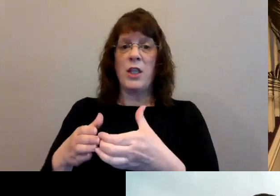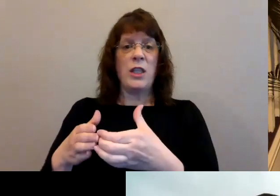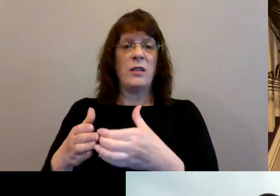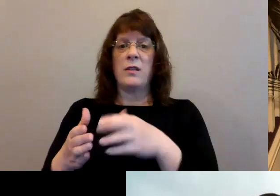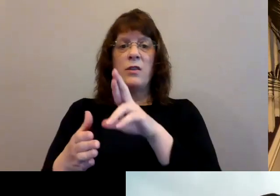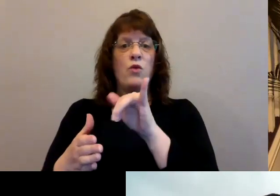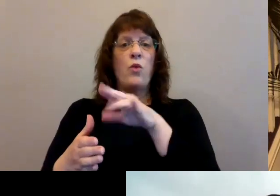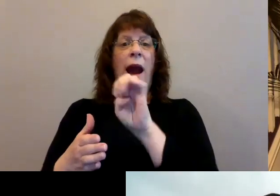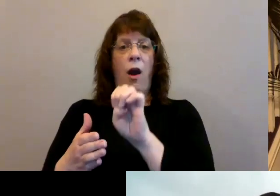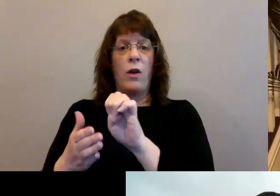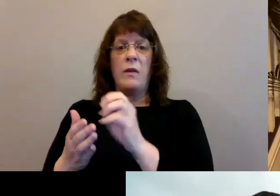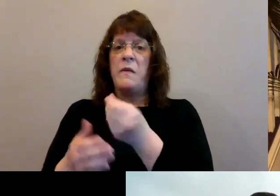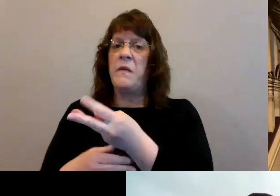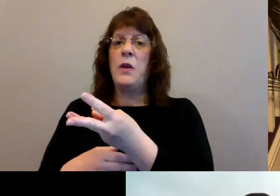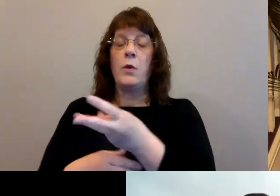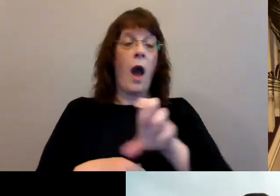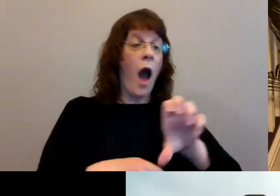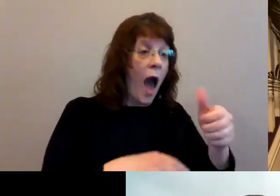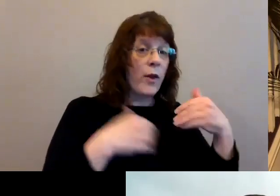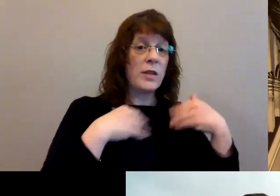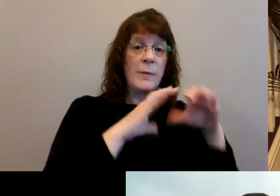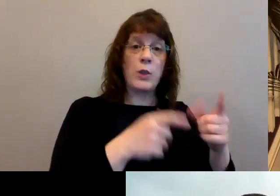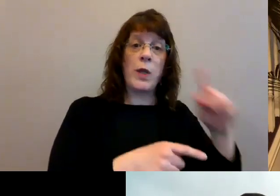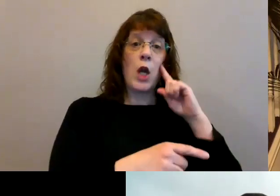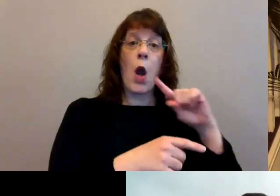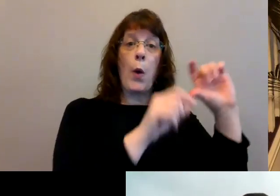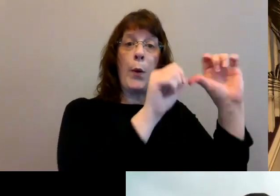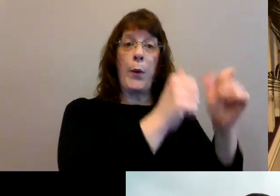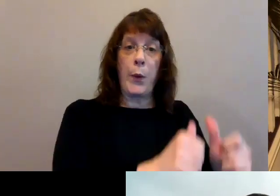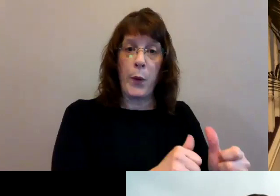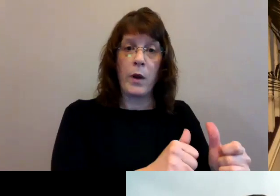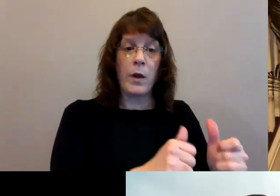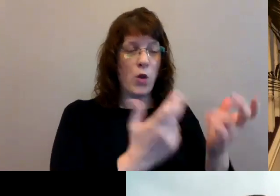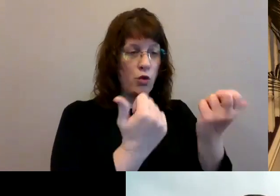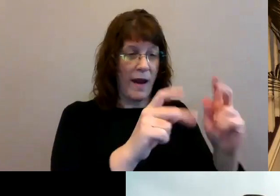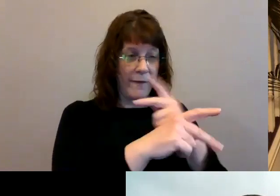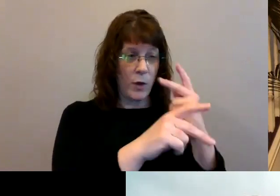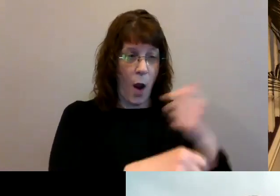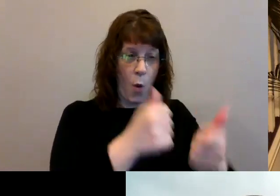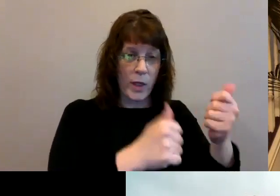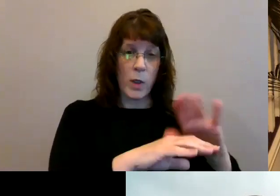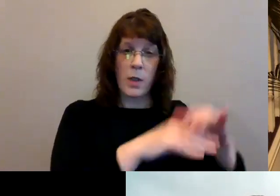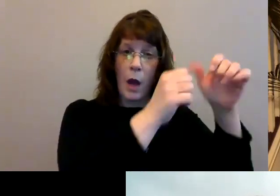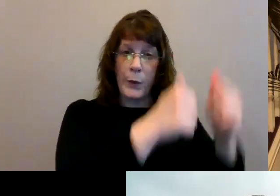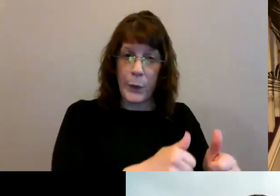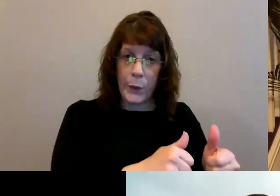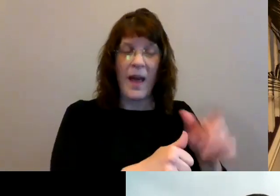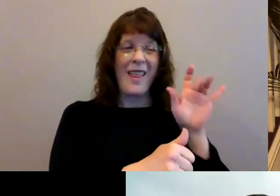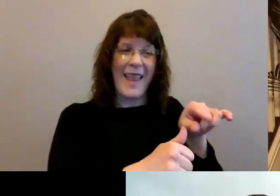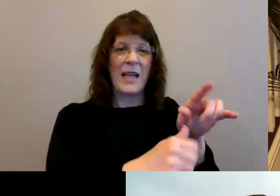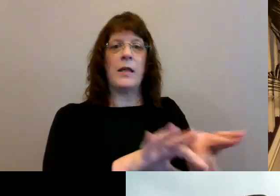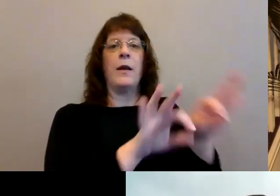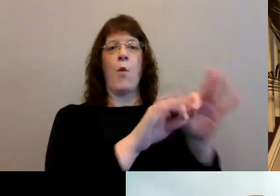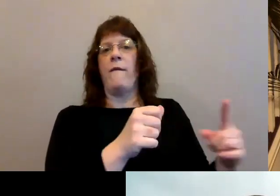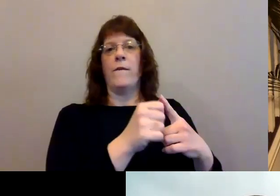know have been declining. And so identifying the species that are on decline, I think would be like a very important first step